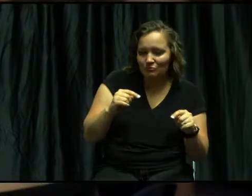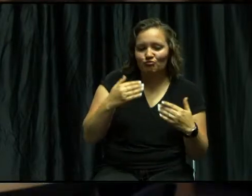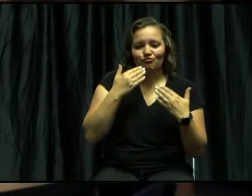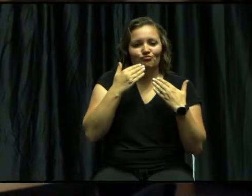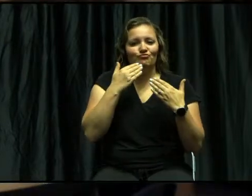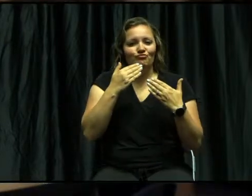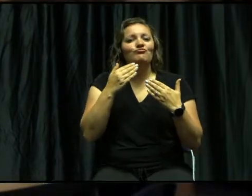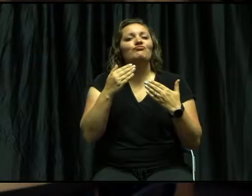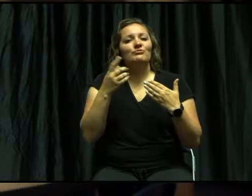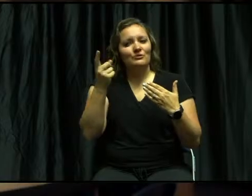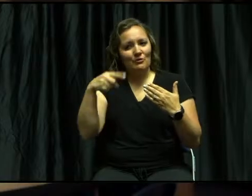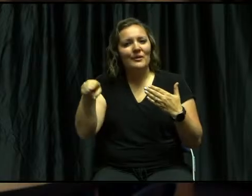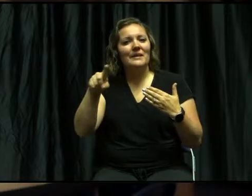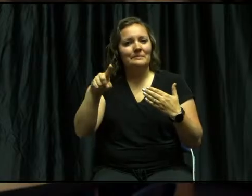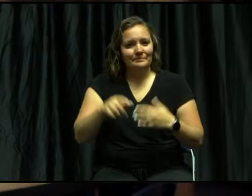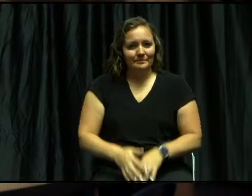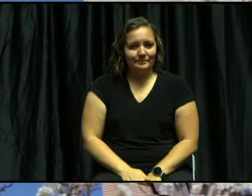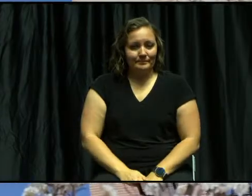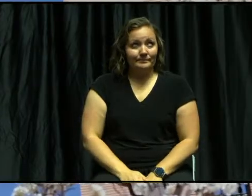grateful, very grateful.